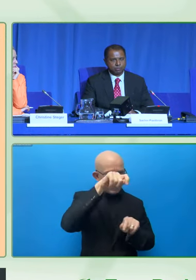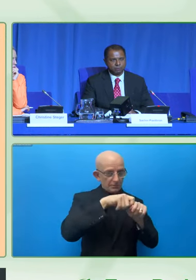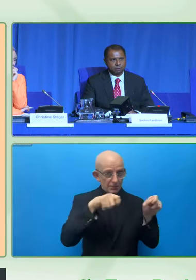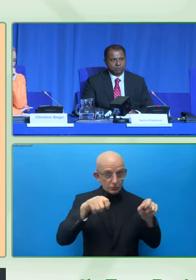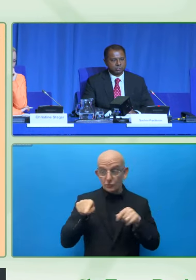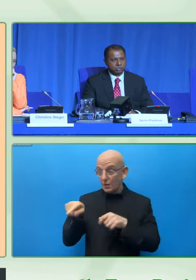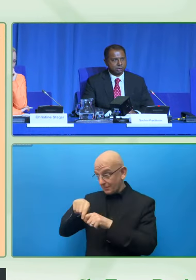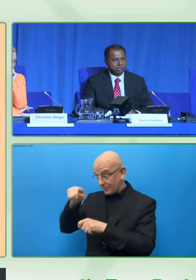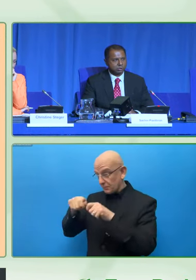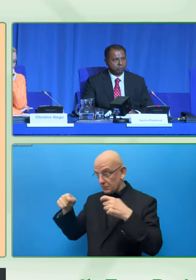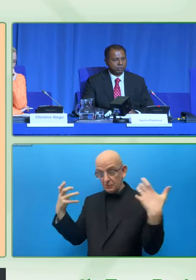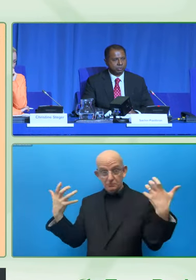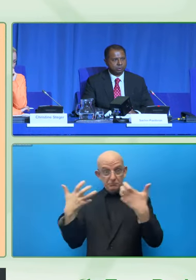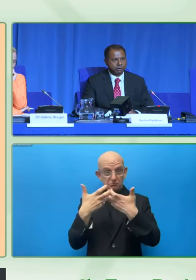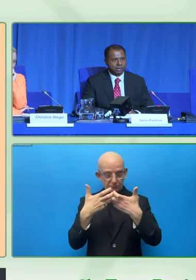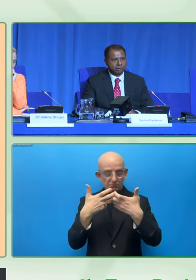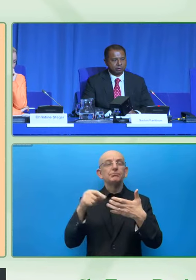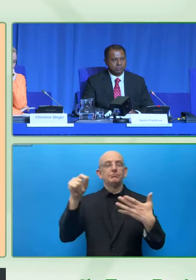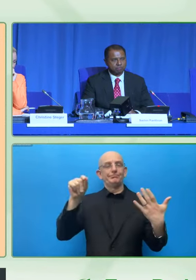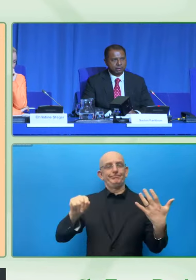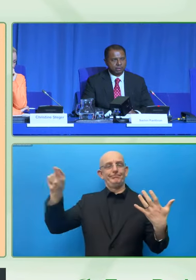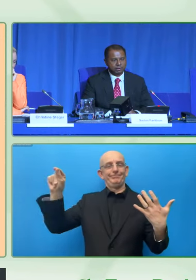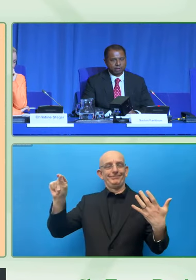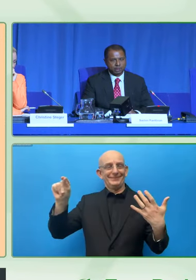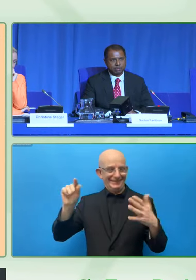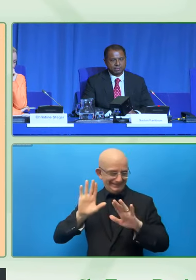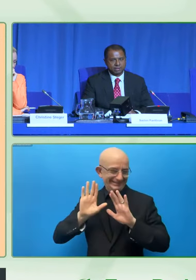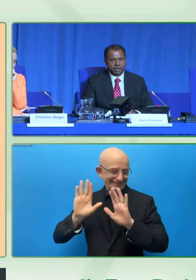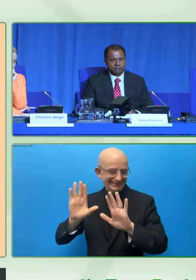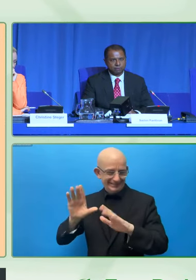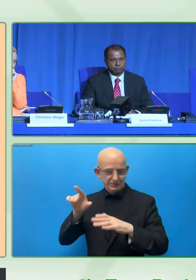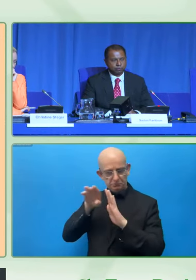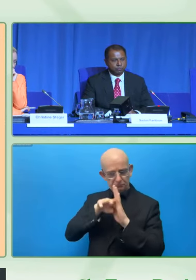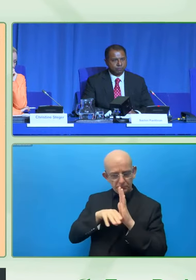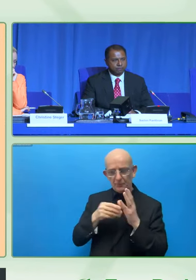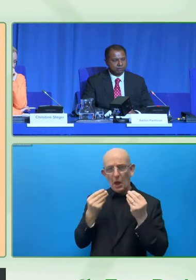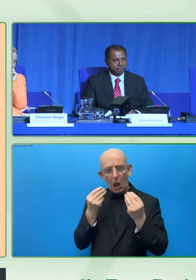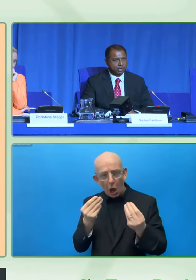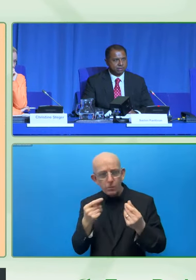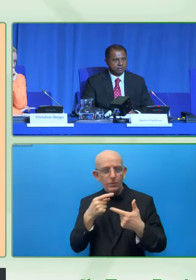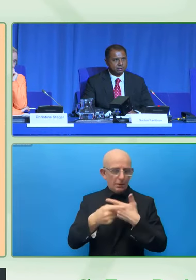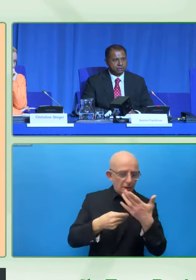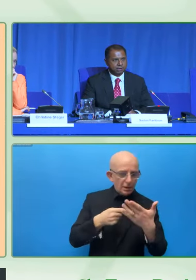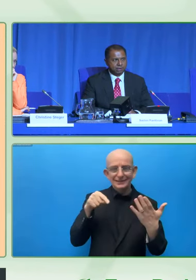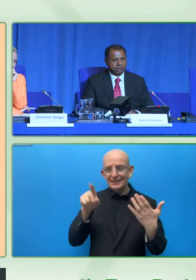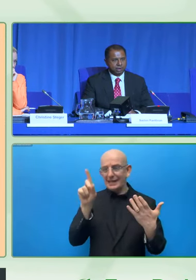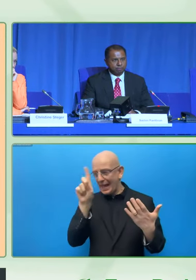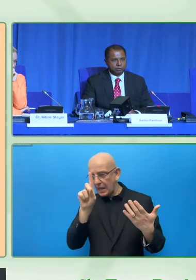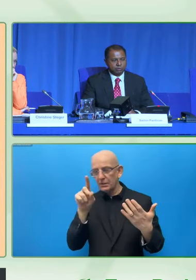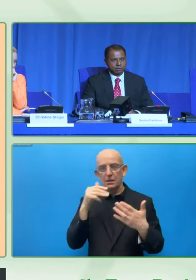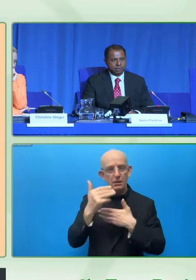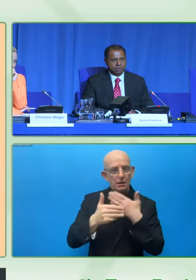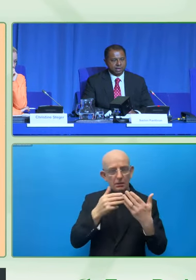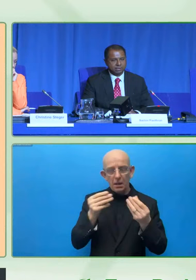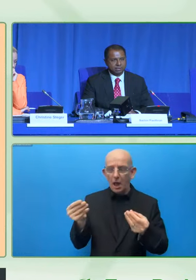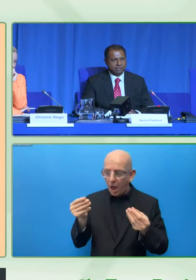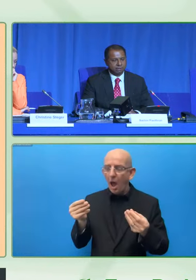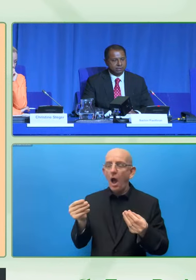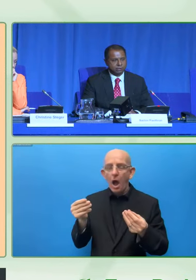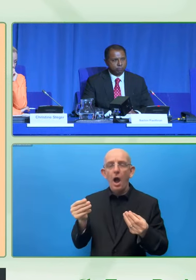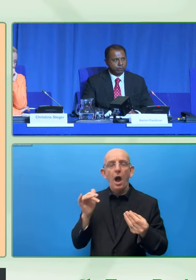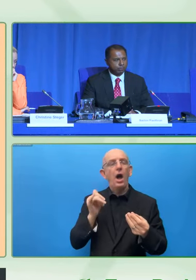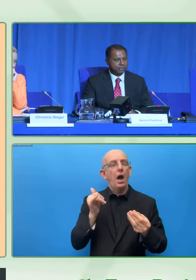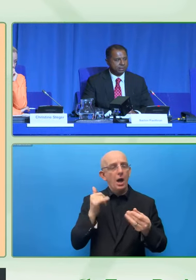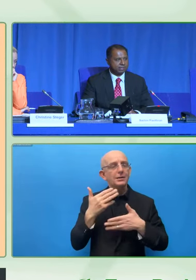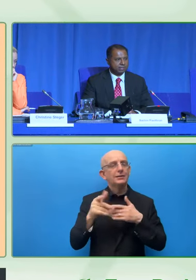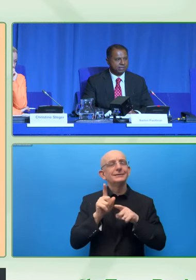Access Board's first charge was to create those built environment standards for the federal spaces, which was created in